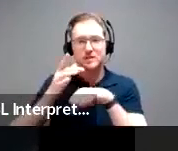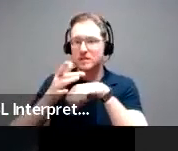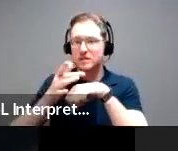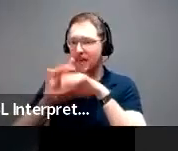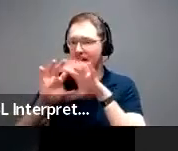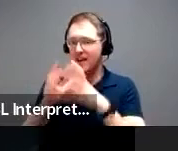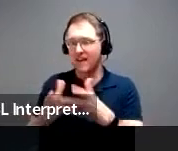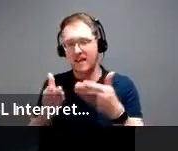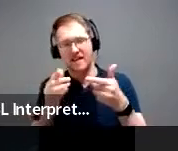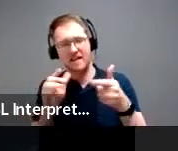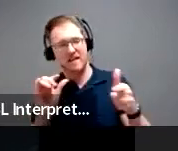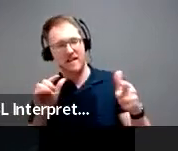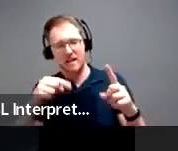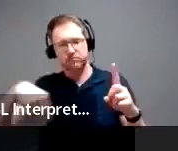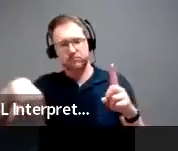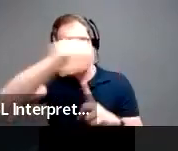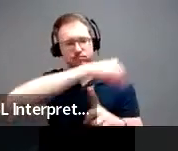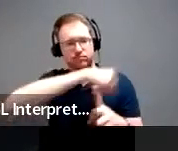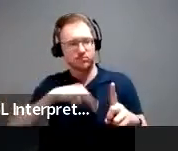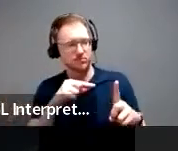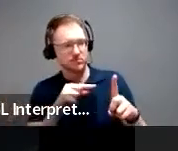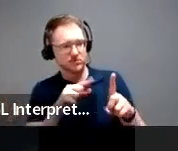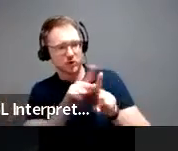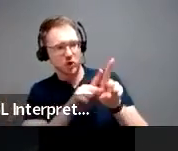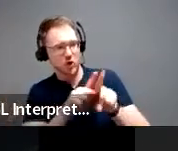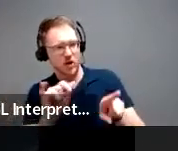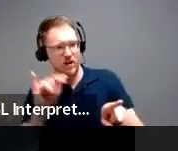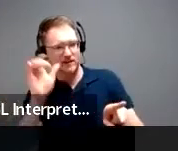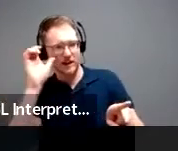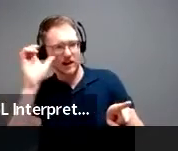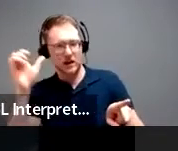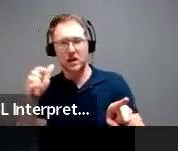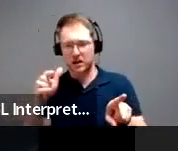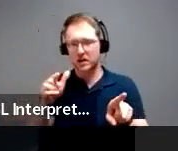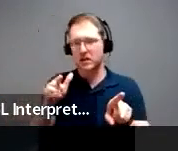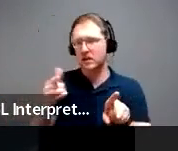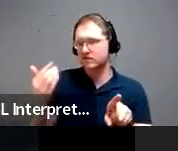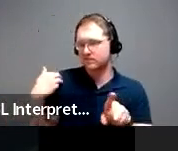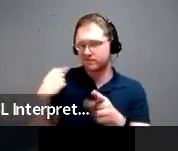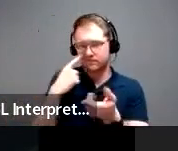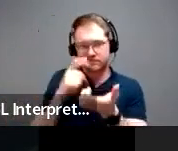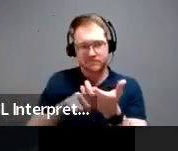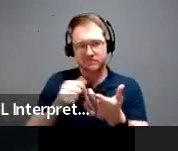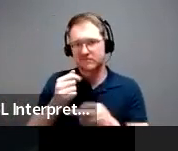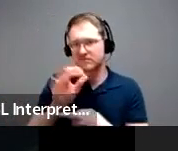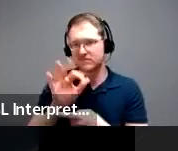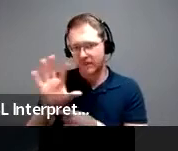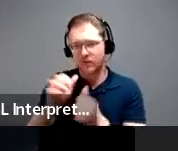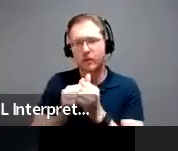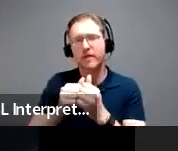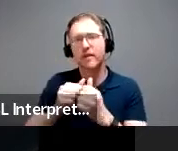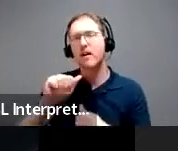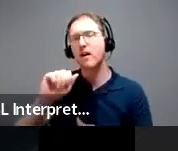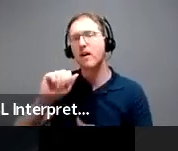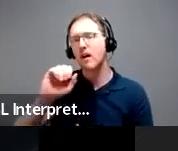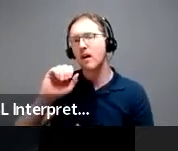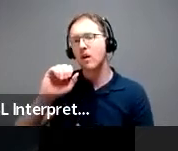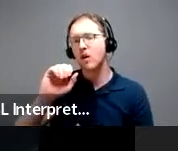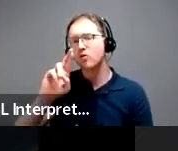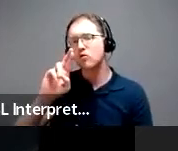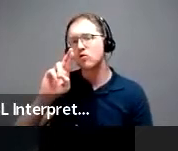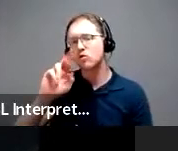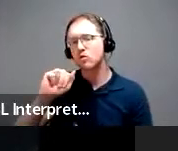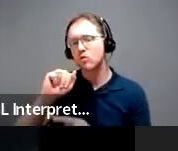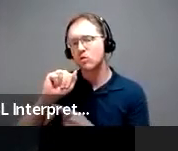in 1995 using the spectroscopic radial velocity method. This is really like the Doppler shift,